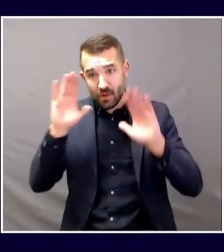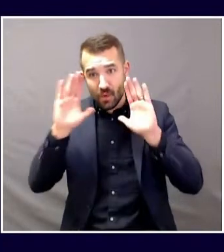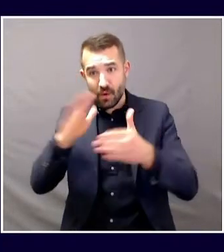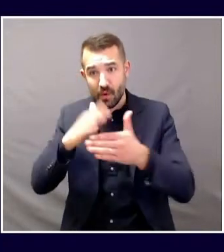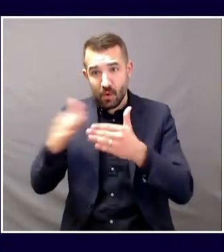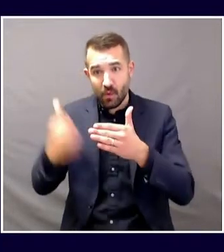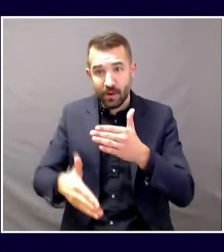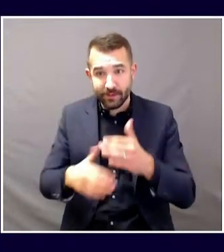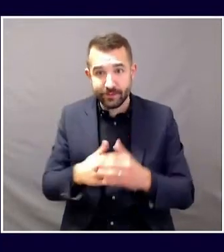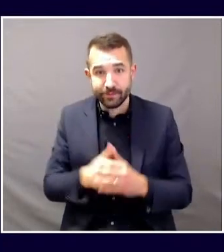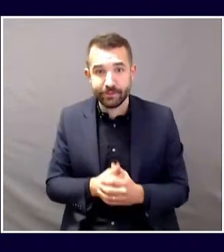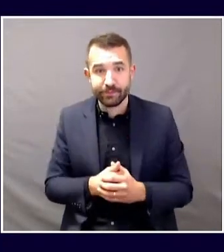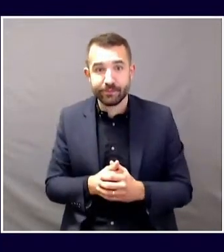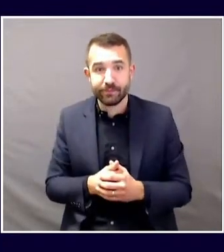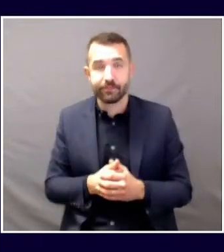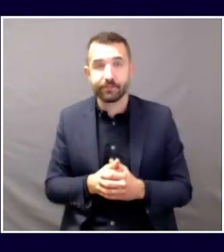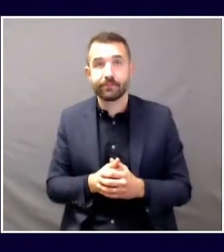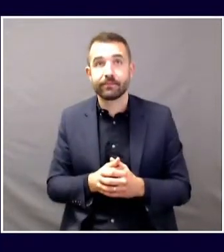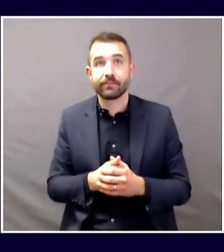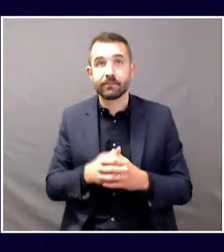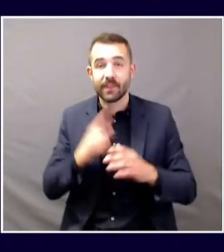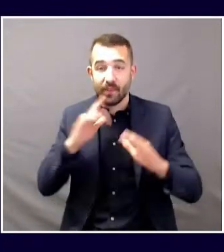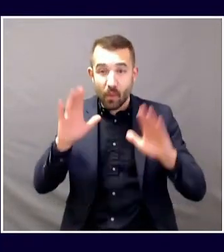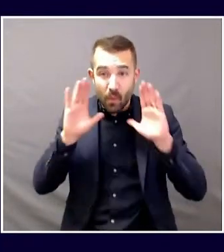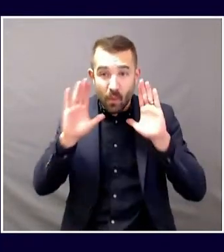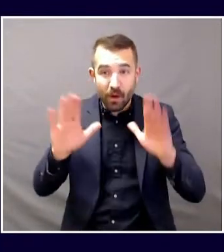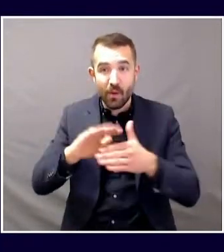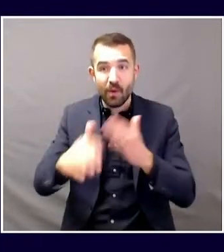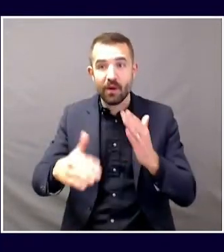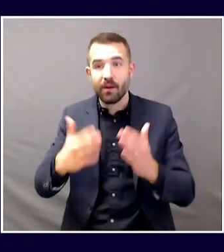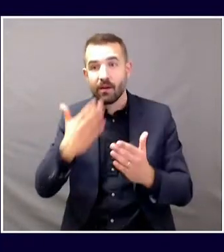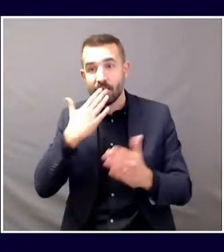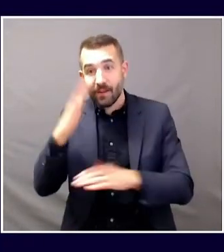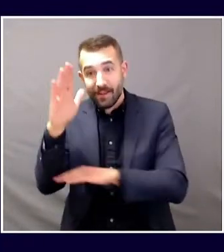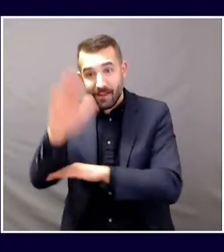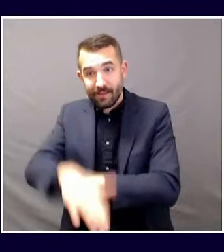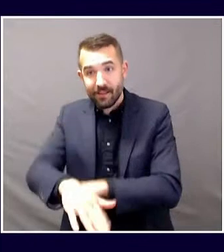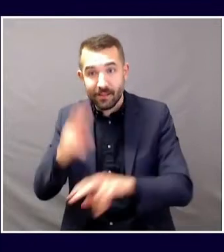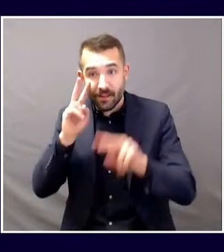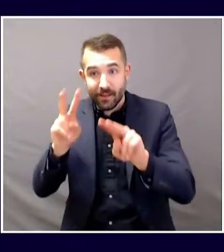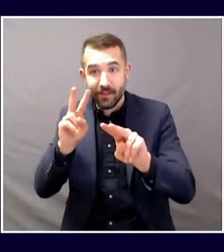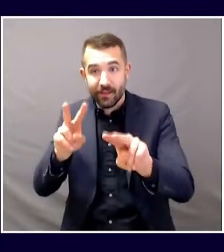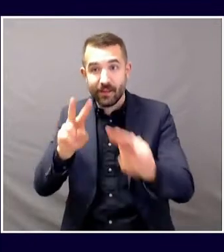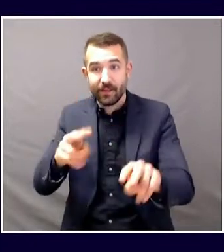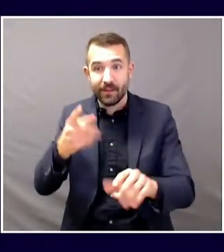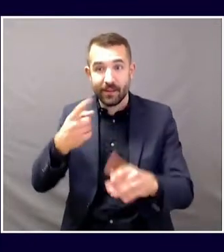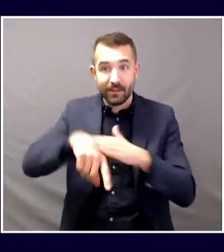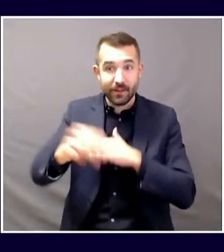Have a wonderful weekend. Have a great afternoon. I look forward to chatting again with everyone